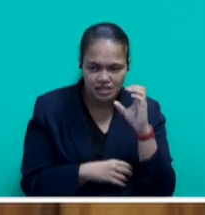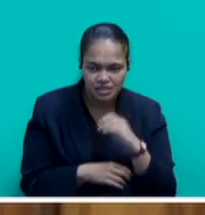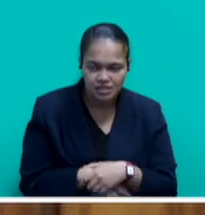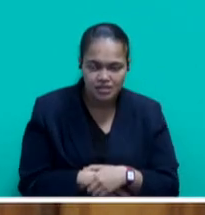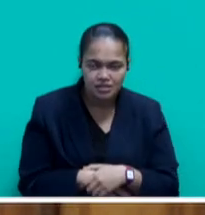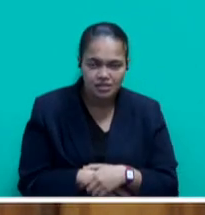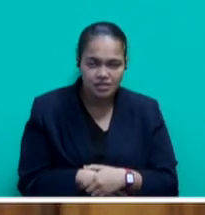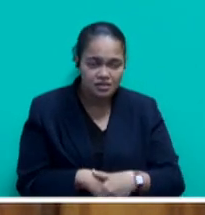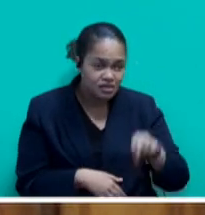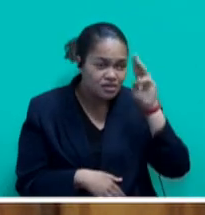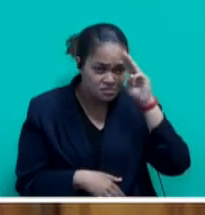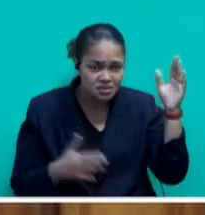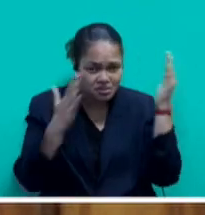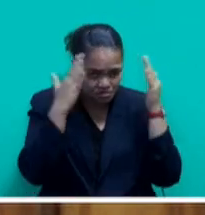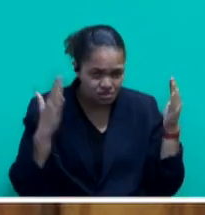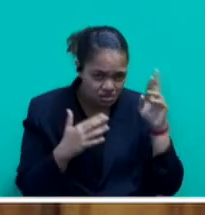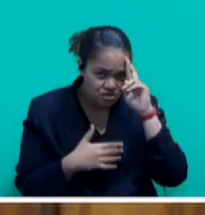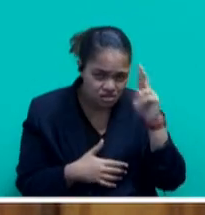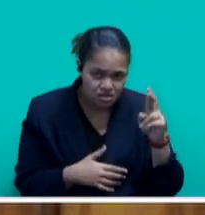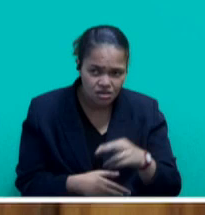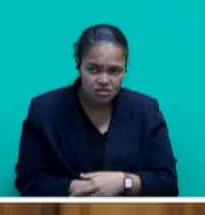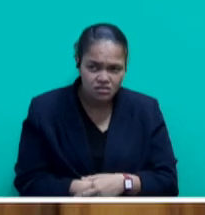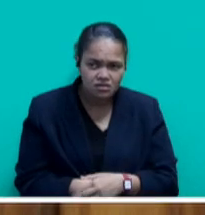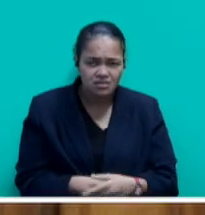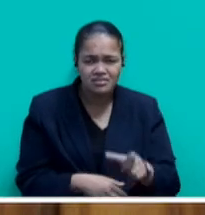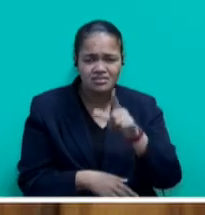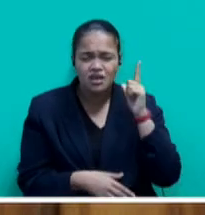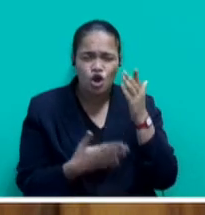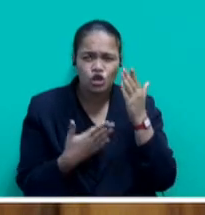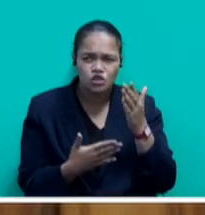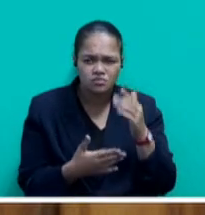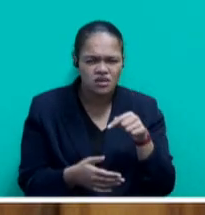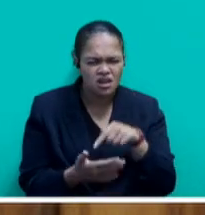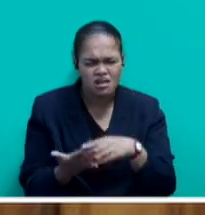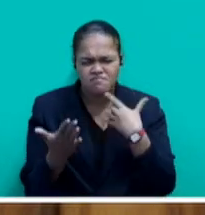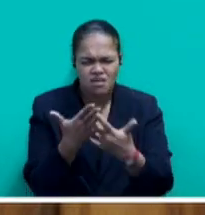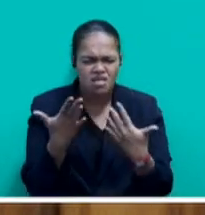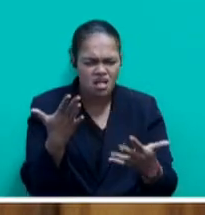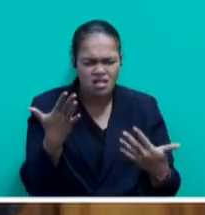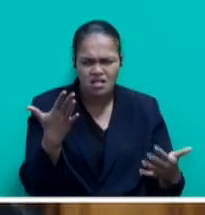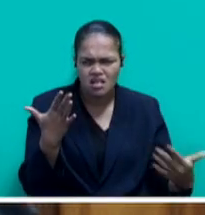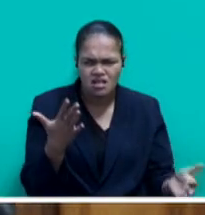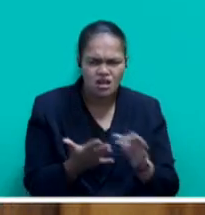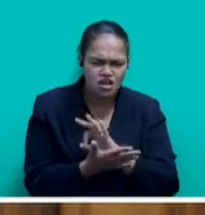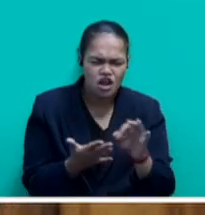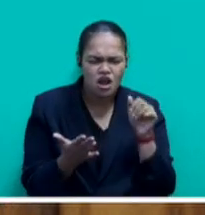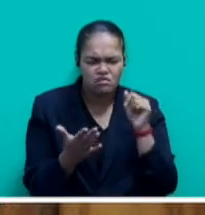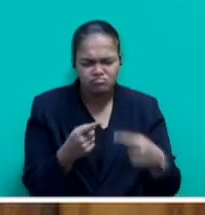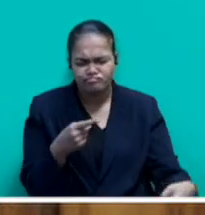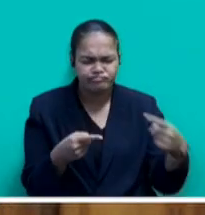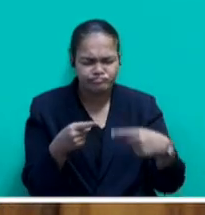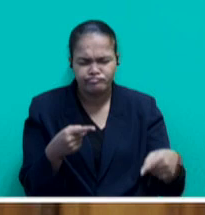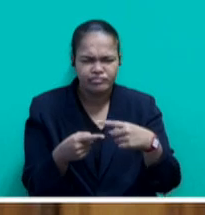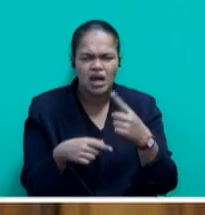Mr. Speaker, sir, yesterday Honorable Ali Kimbia made a number of unfounded allegations against FBC.